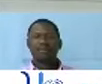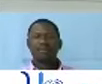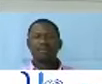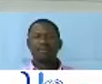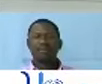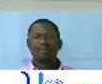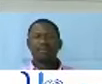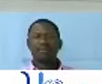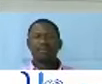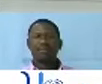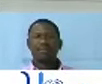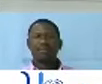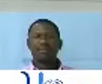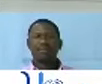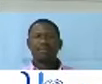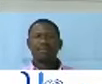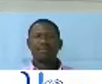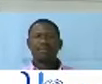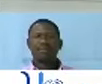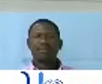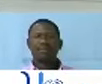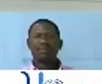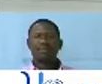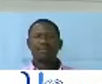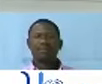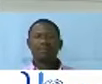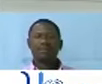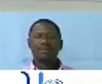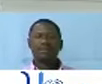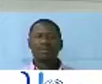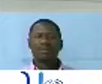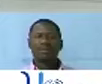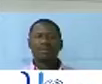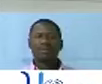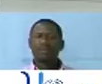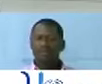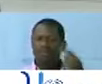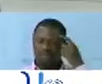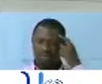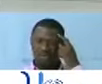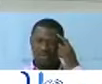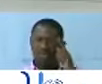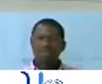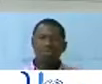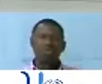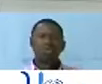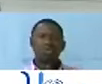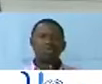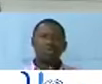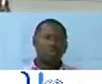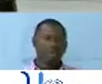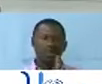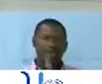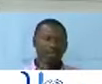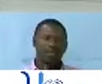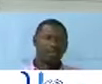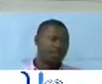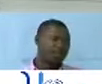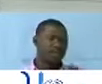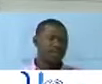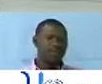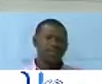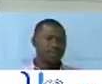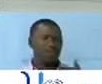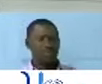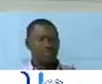Melni. Mu melni. And sort of juxtapose us against them, and that these are outsiders trying to impose their standard on